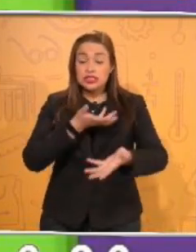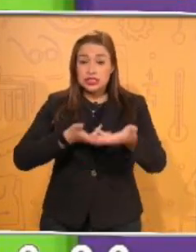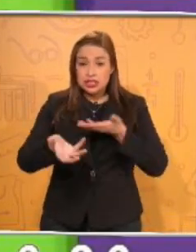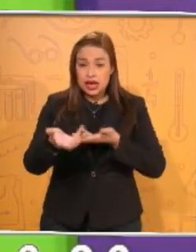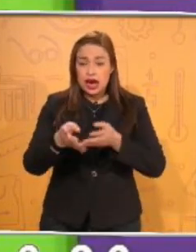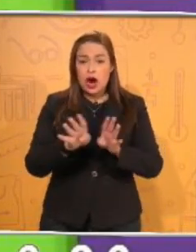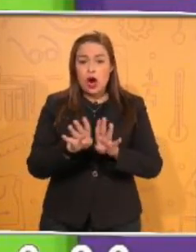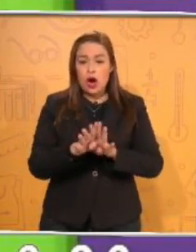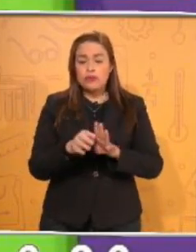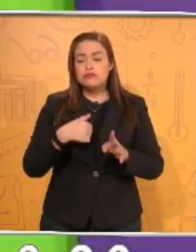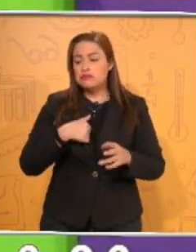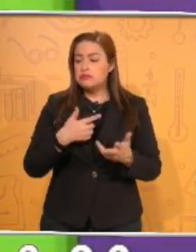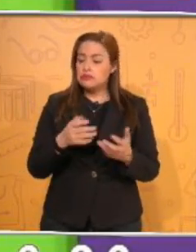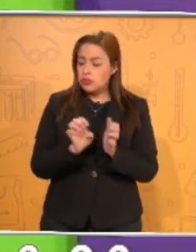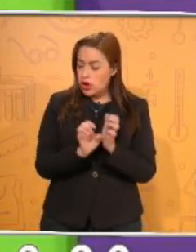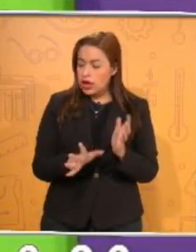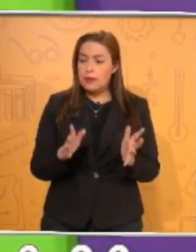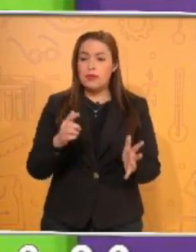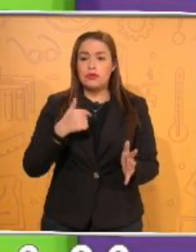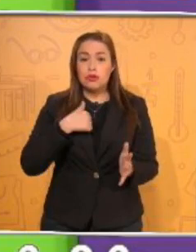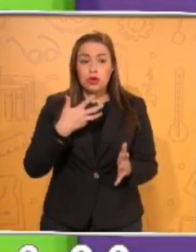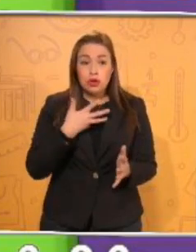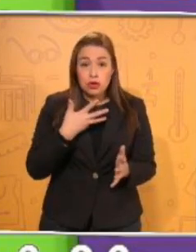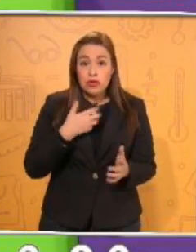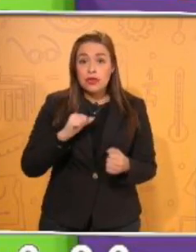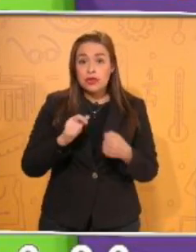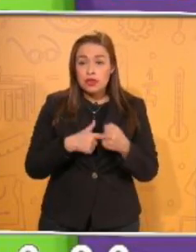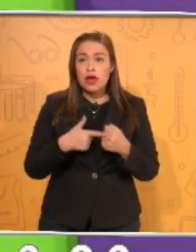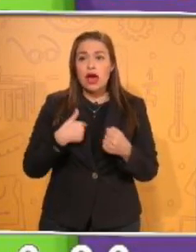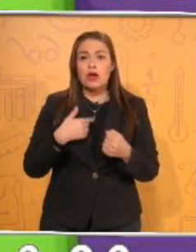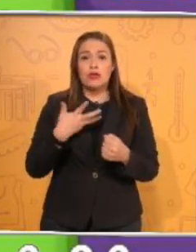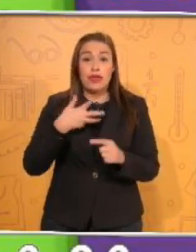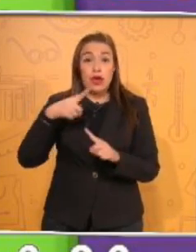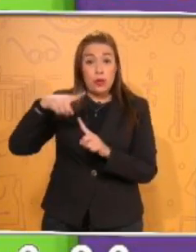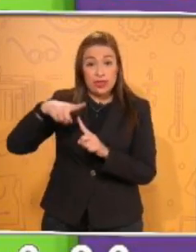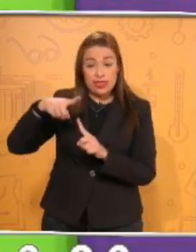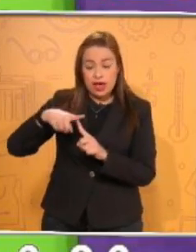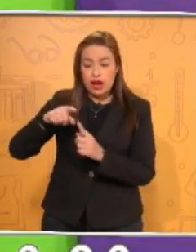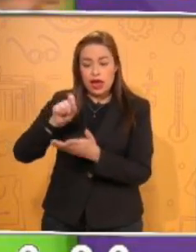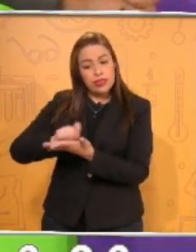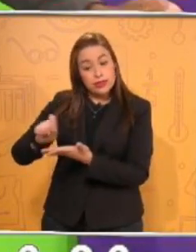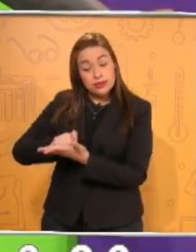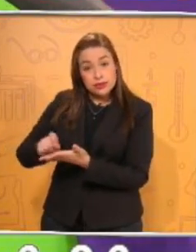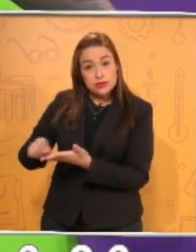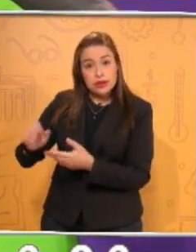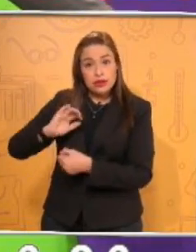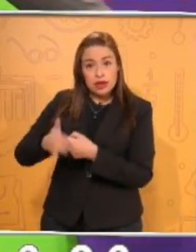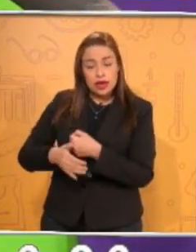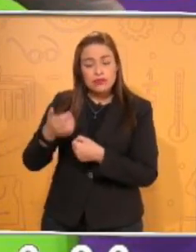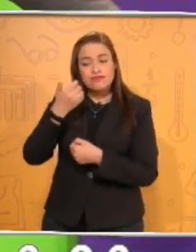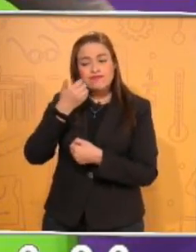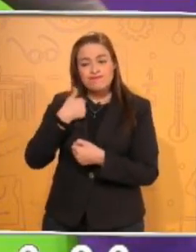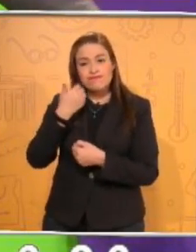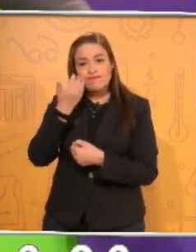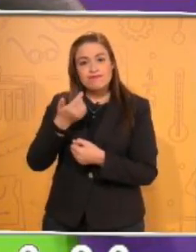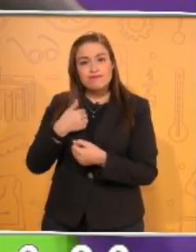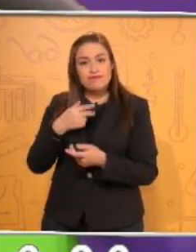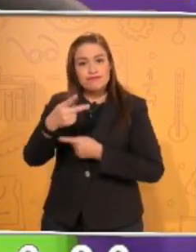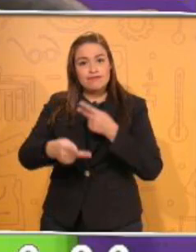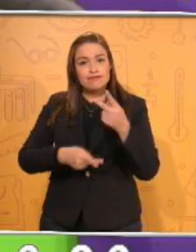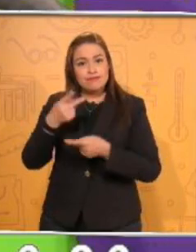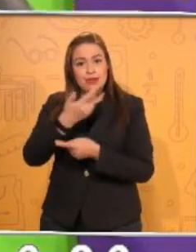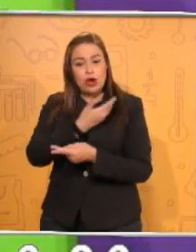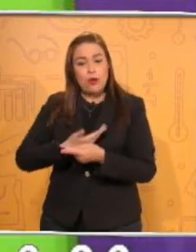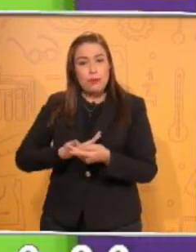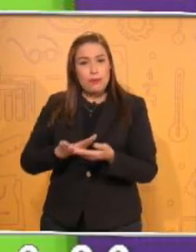it's when you have your homework and then you share your homework to your best friend before